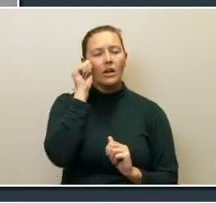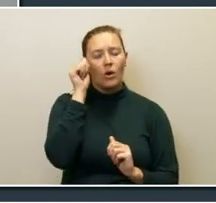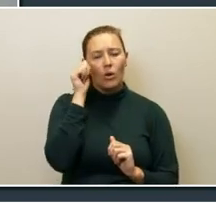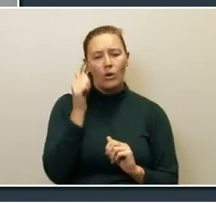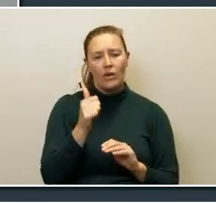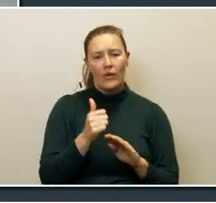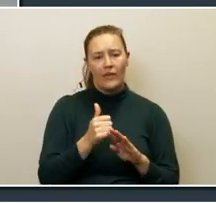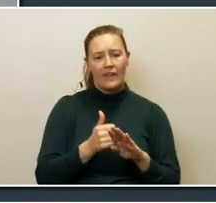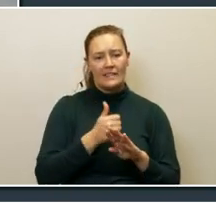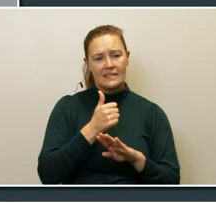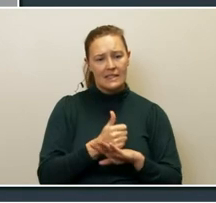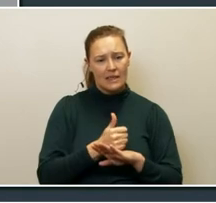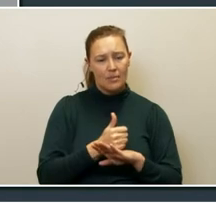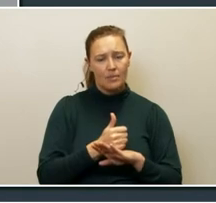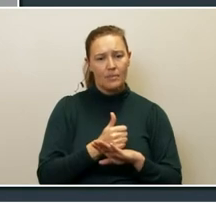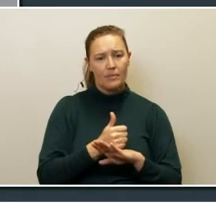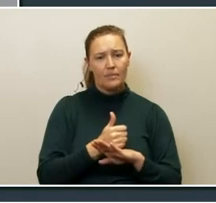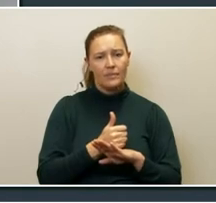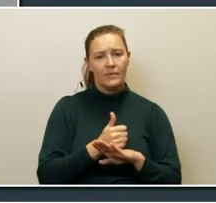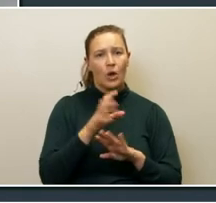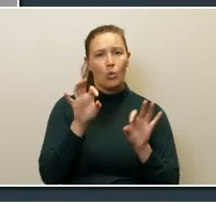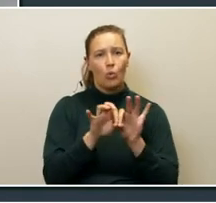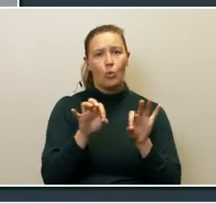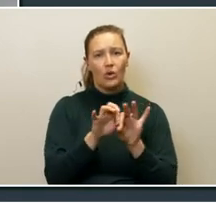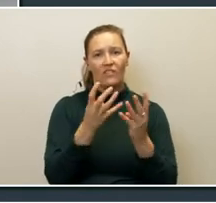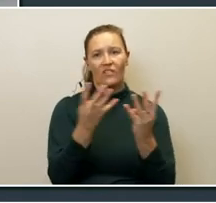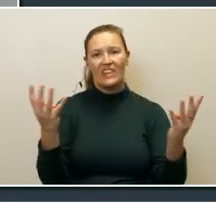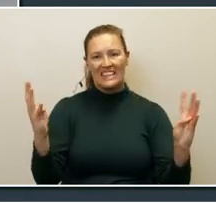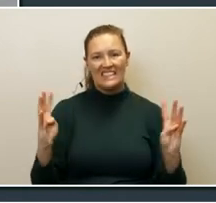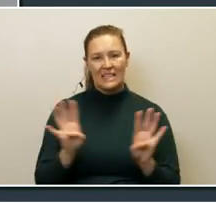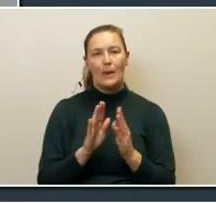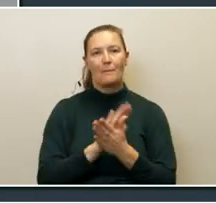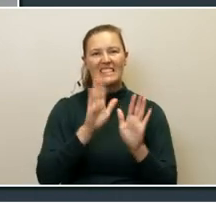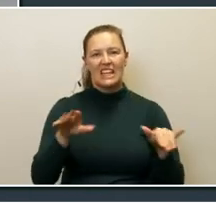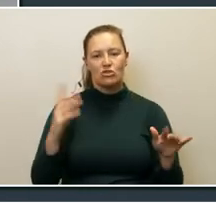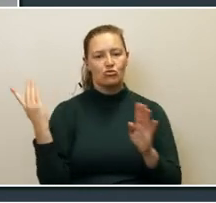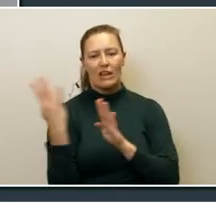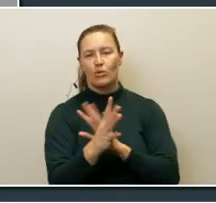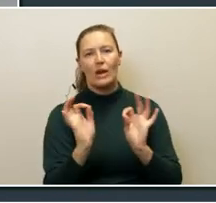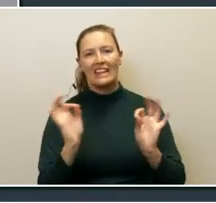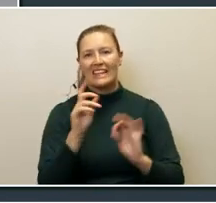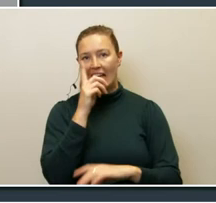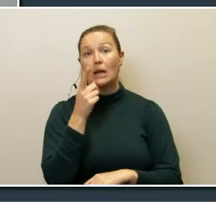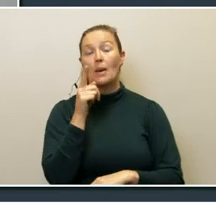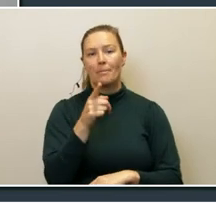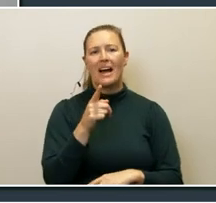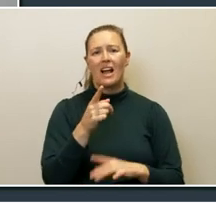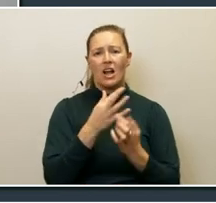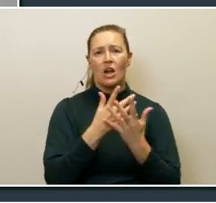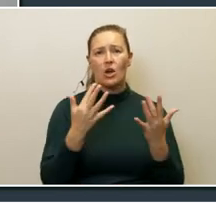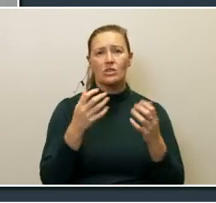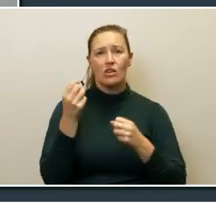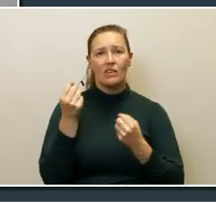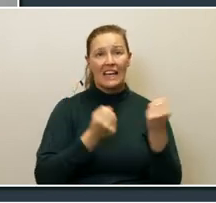put in a big wood fence to keep kids from running through, but we've had many cars broken